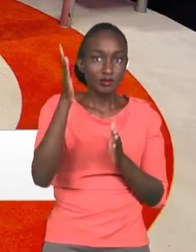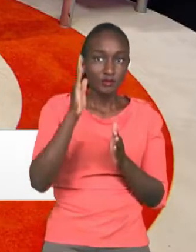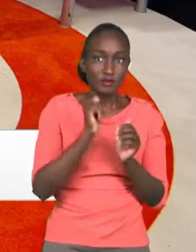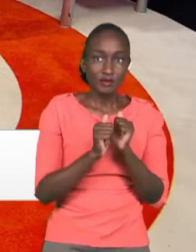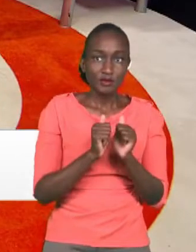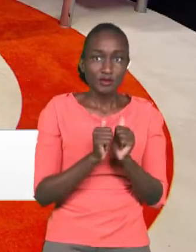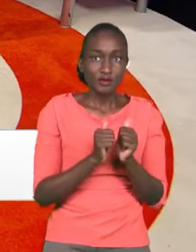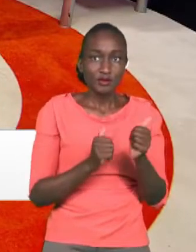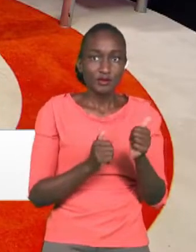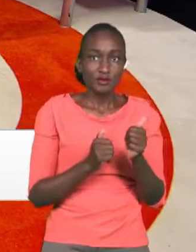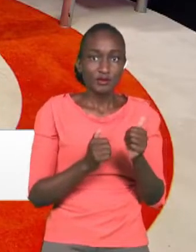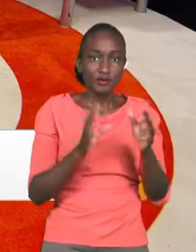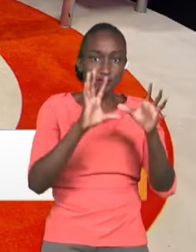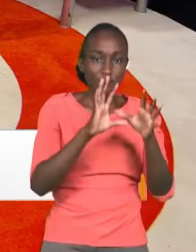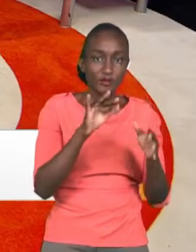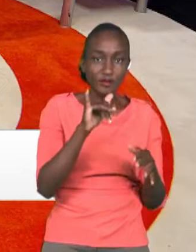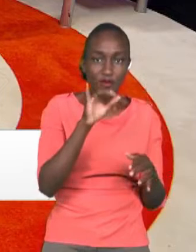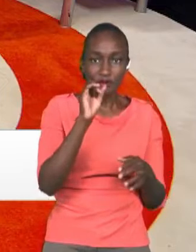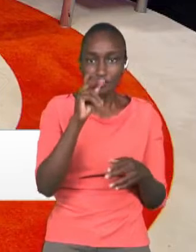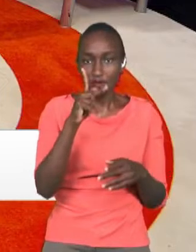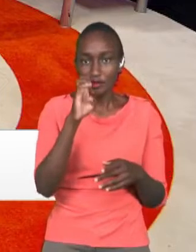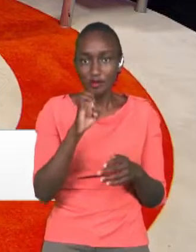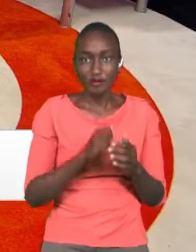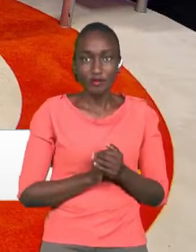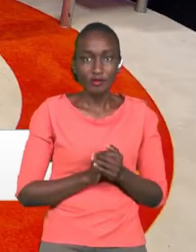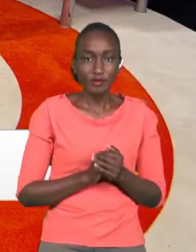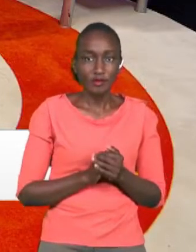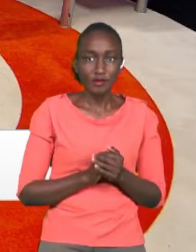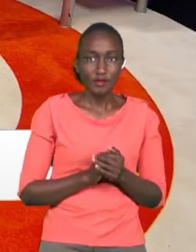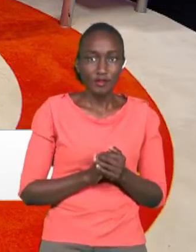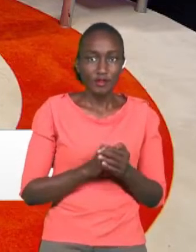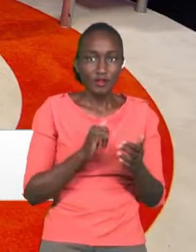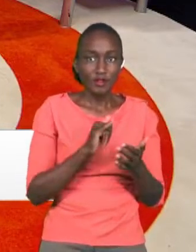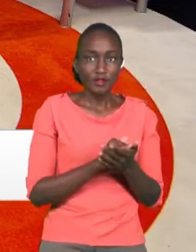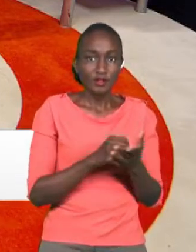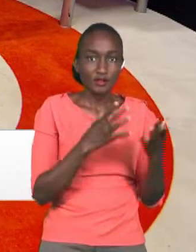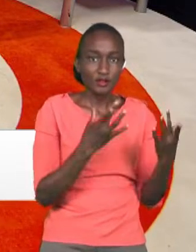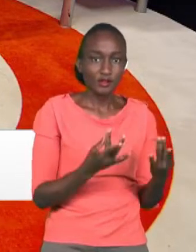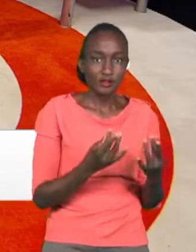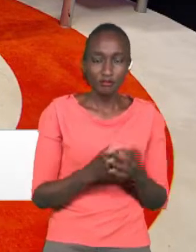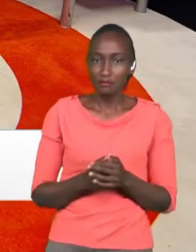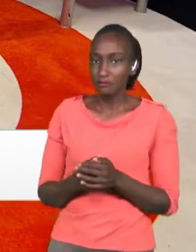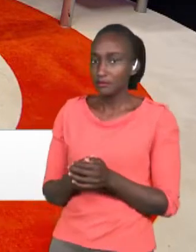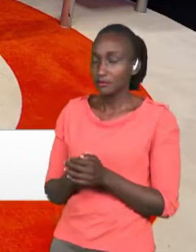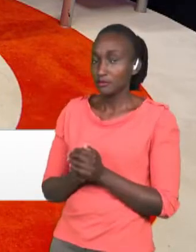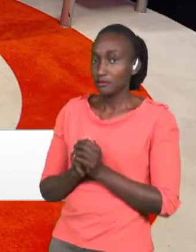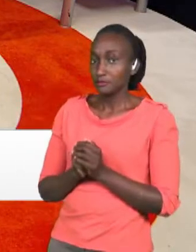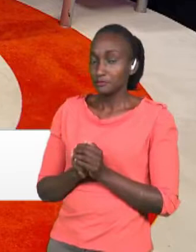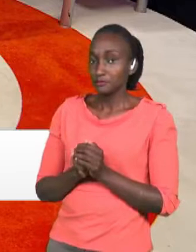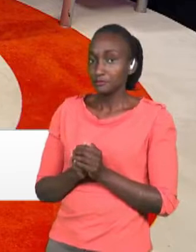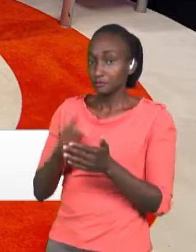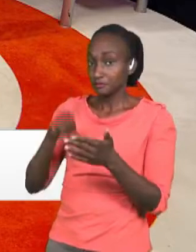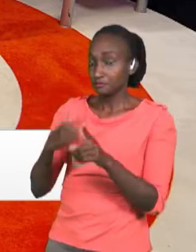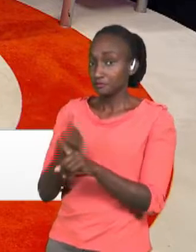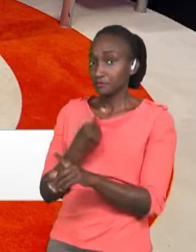Okay. The actual word is yoga. Okay. Y-O-G. Mm-hmm. Okay. Okay. That is a yoga. Dr. Sima, yeah. What is the